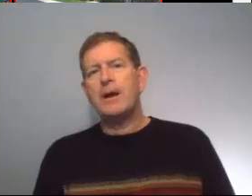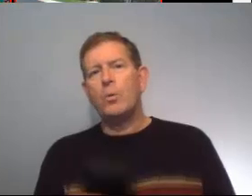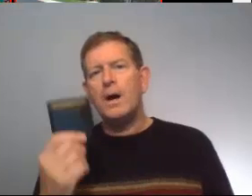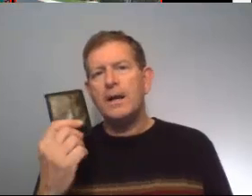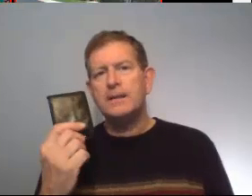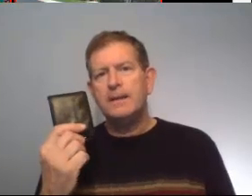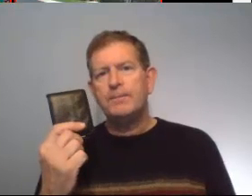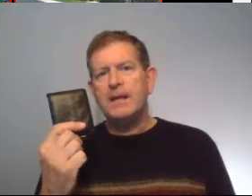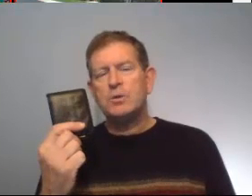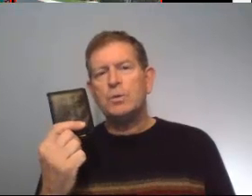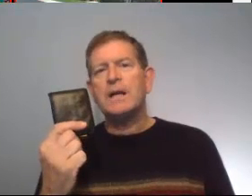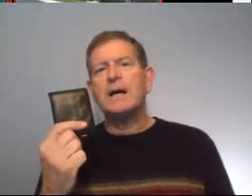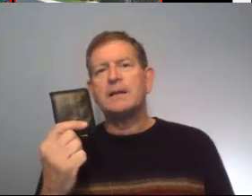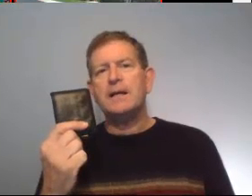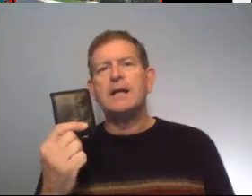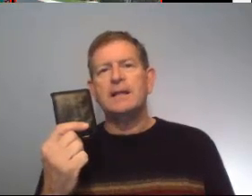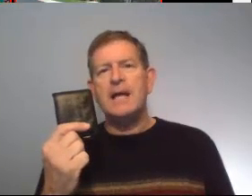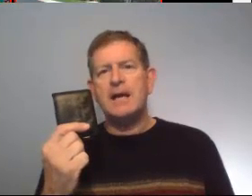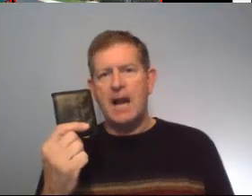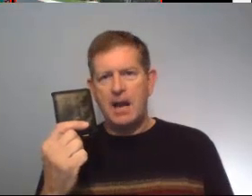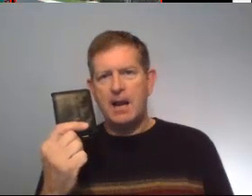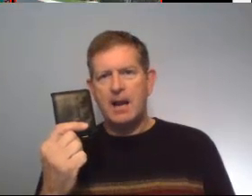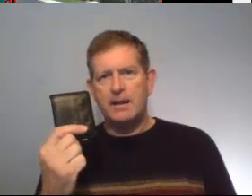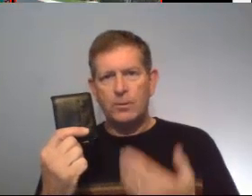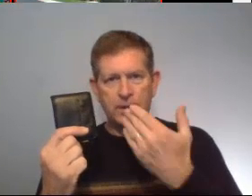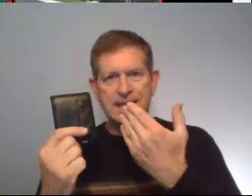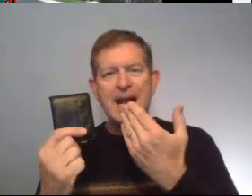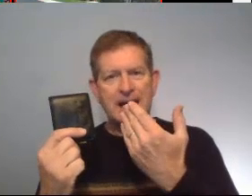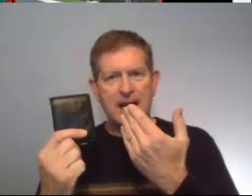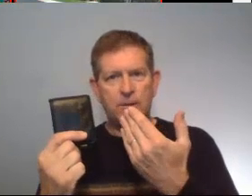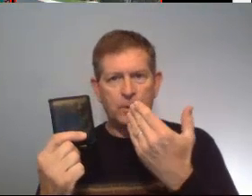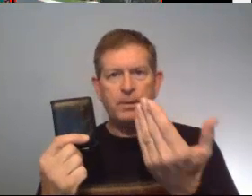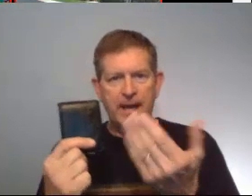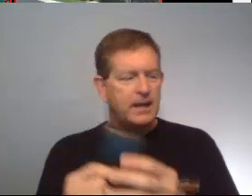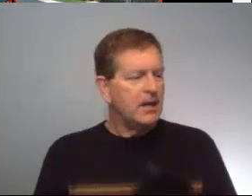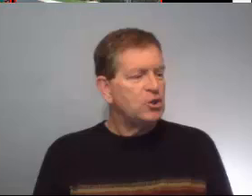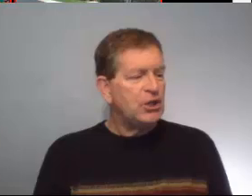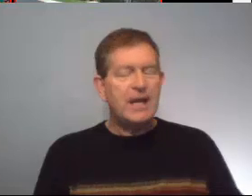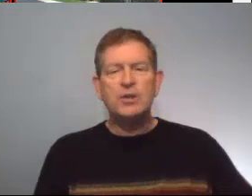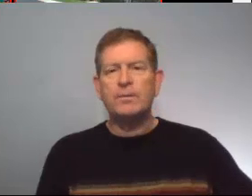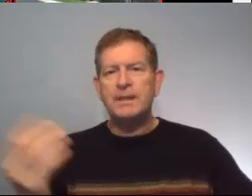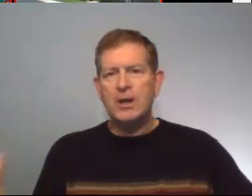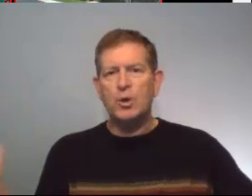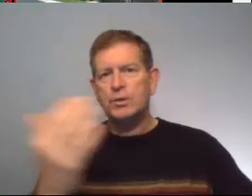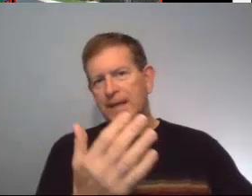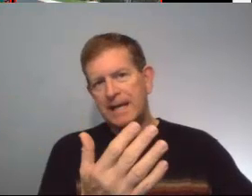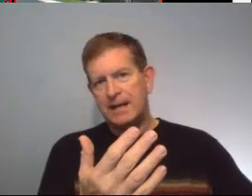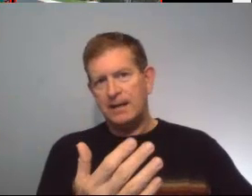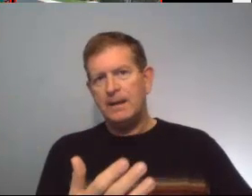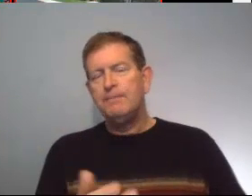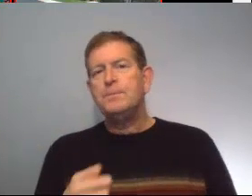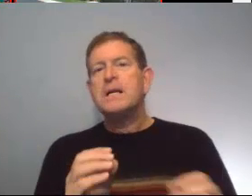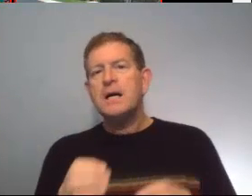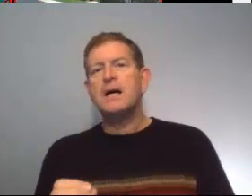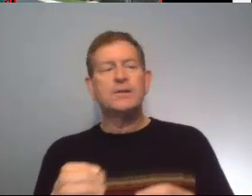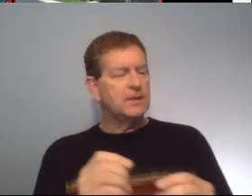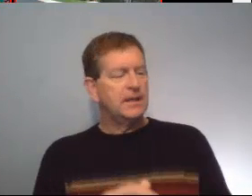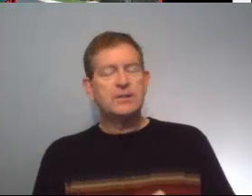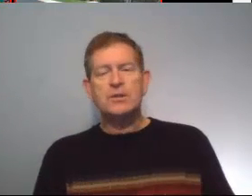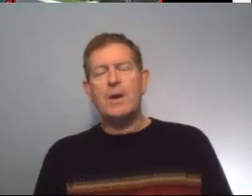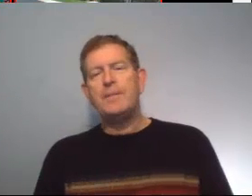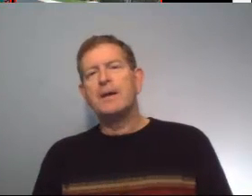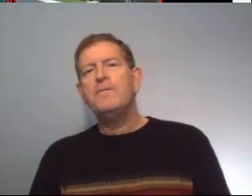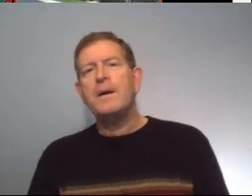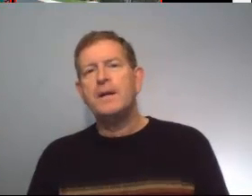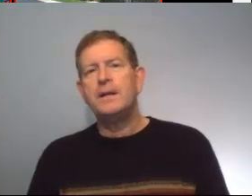as a black wallet, es una cartera negra. The word negra, the word black, changed from negro to negra because